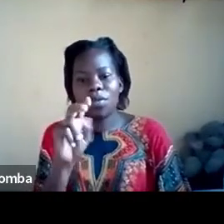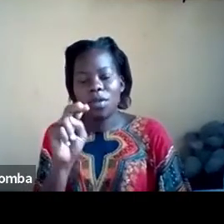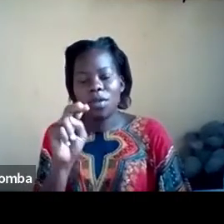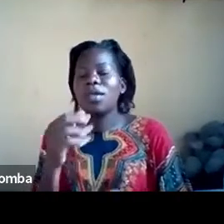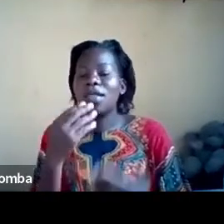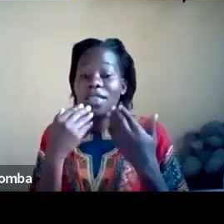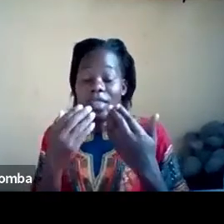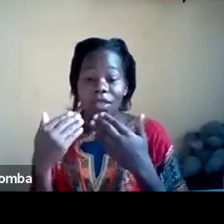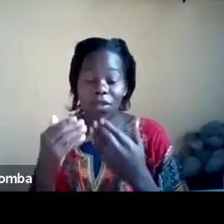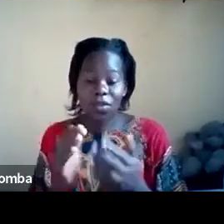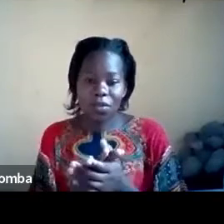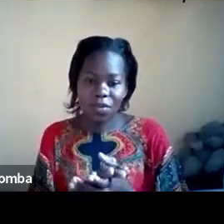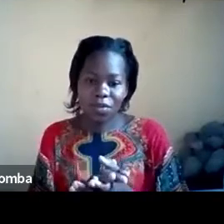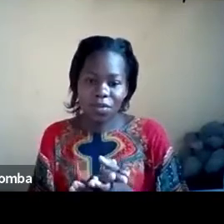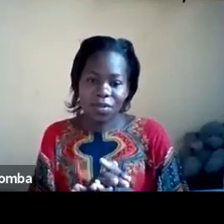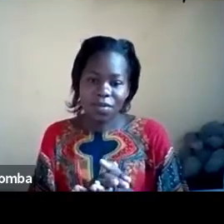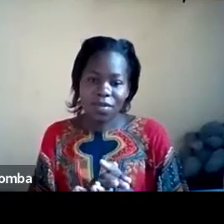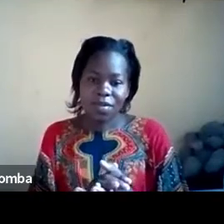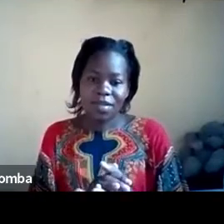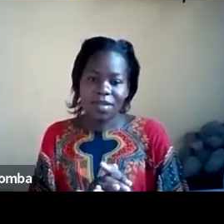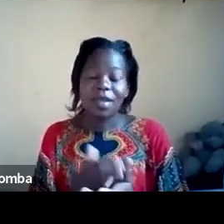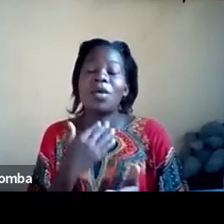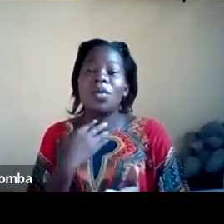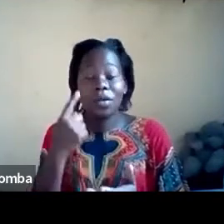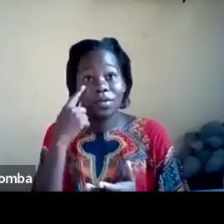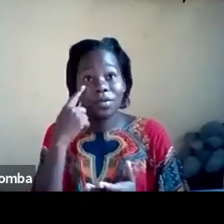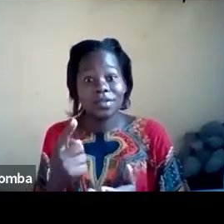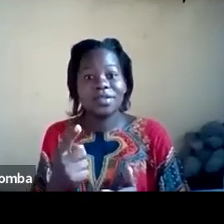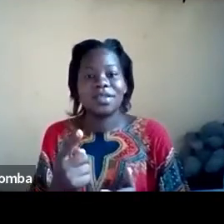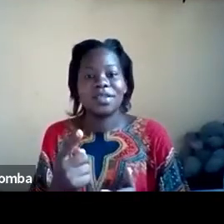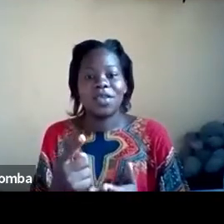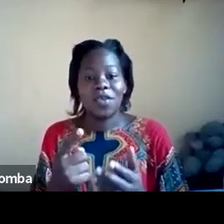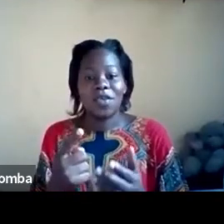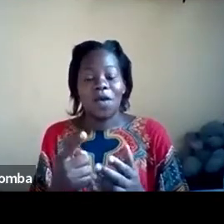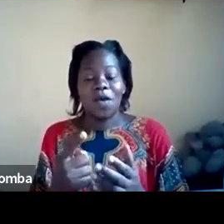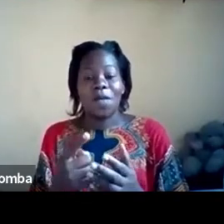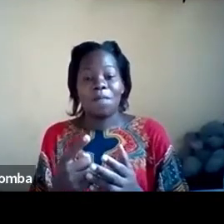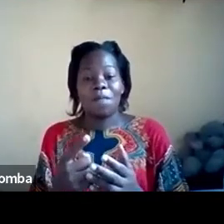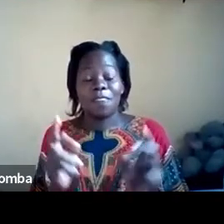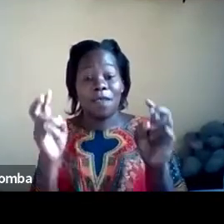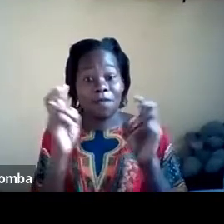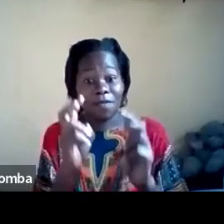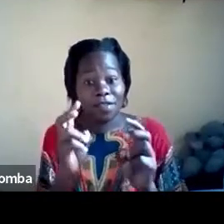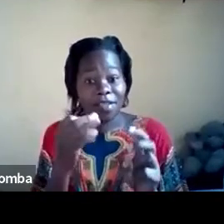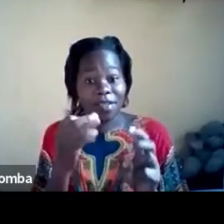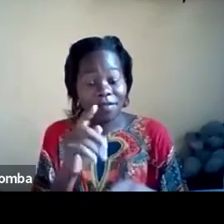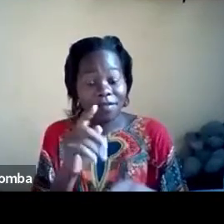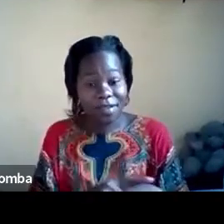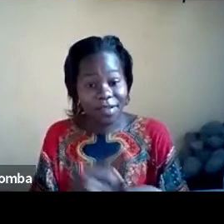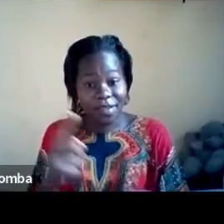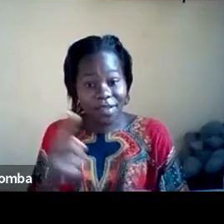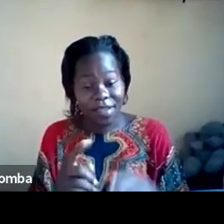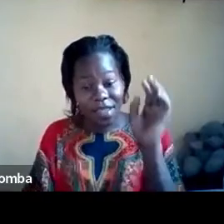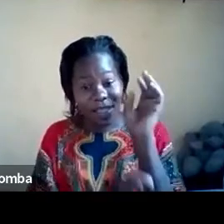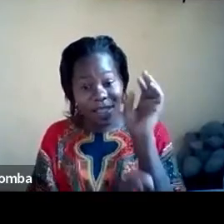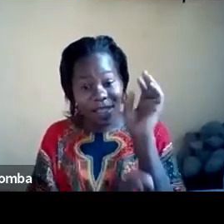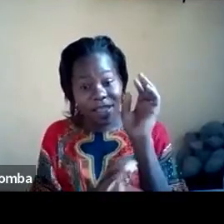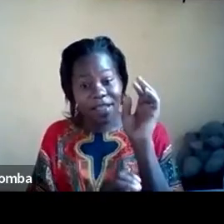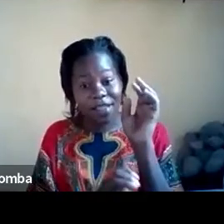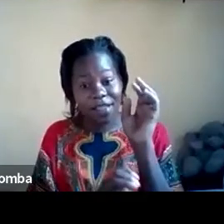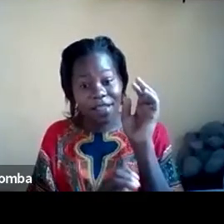I look forward to seeing you physically when all of this hullabaloo of lockdown is over. I know it might not be over. People are saying,